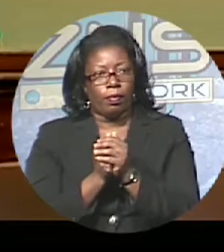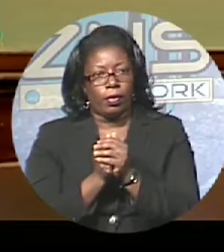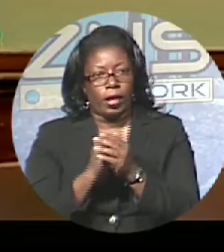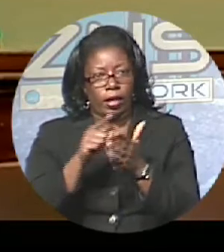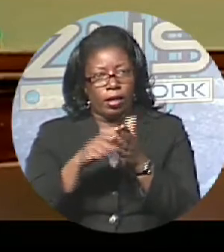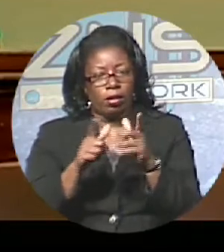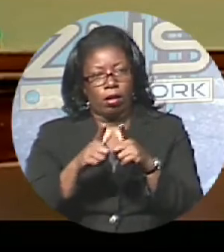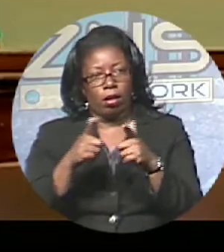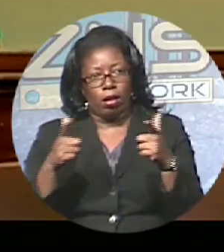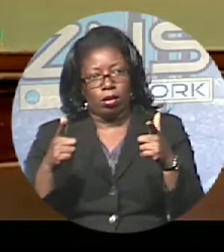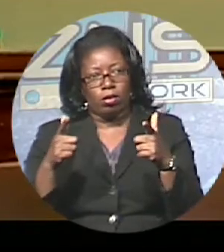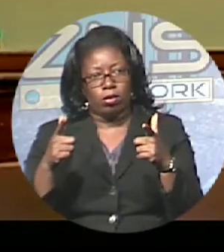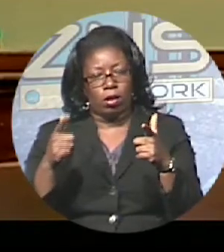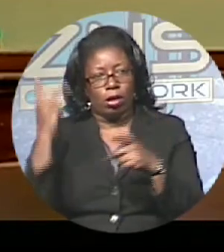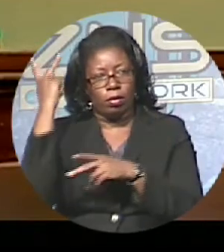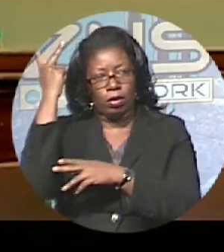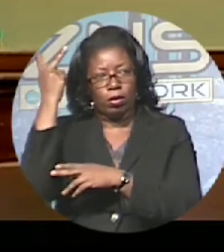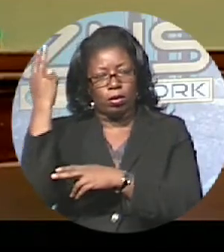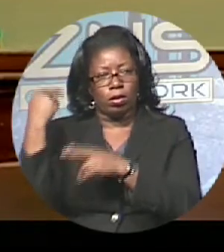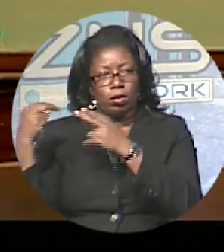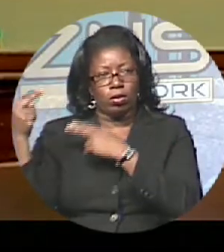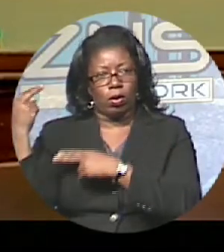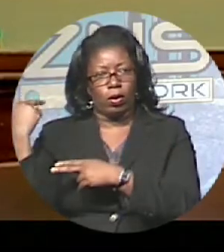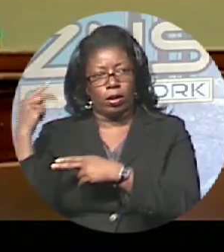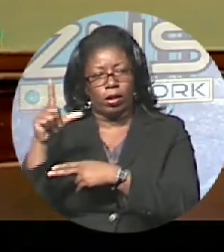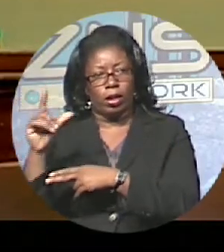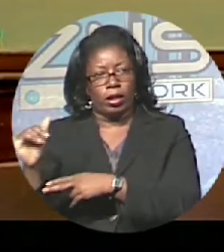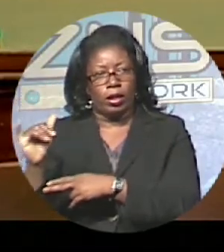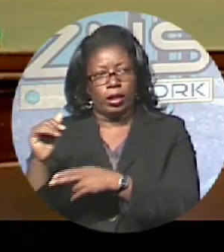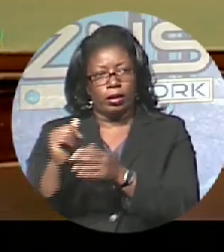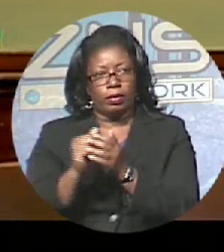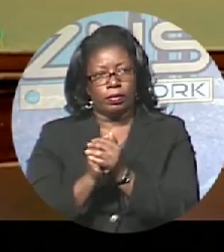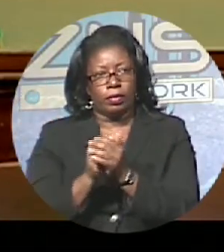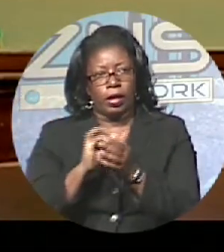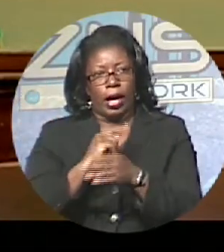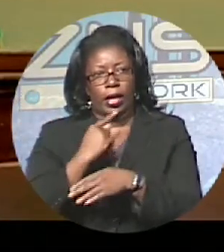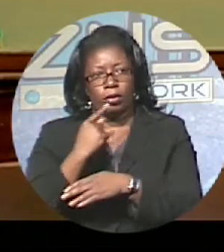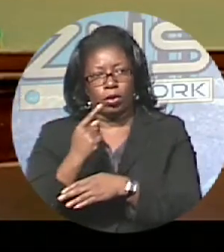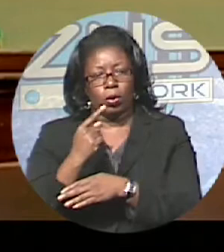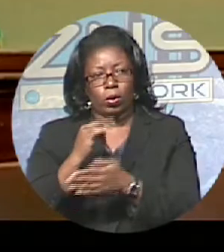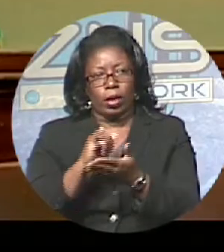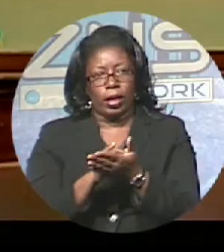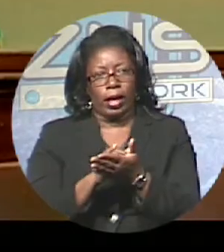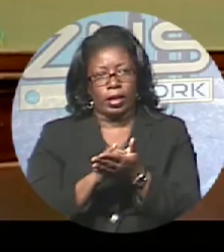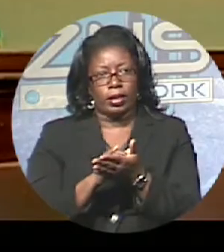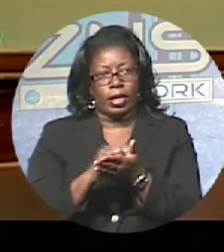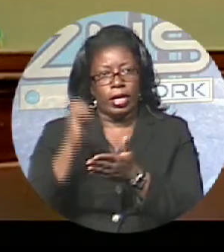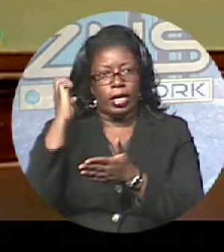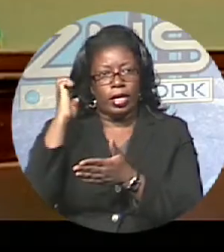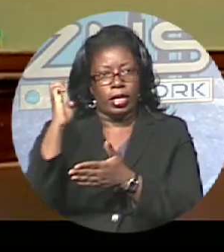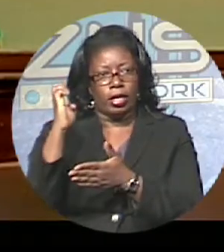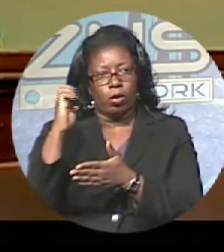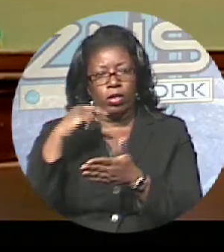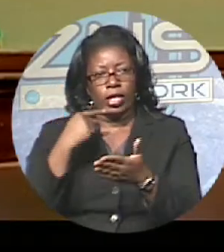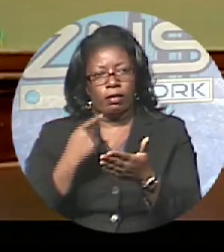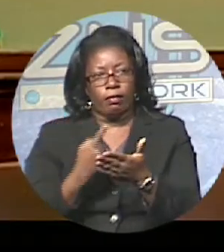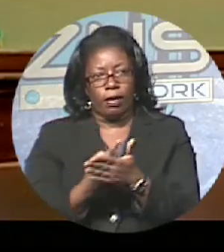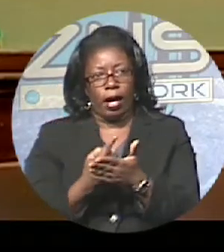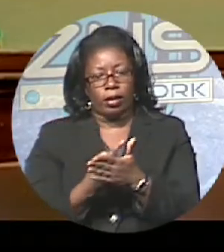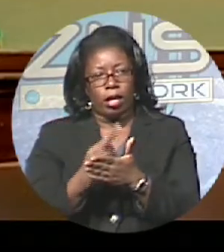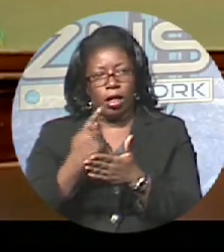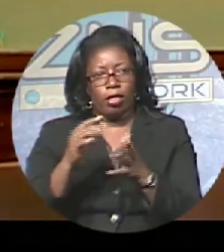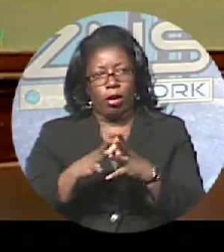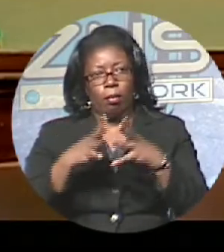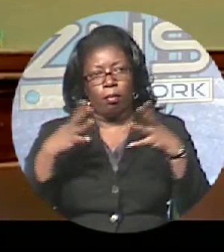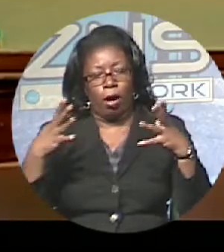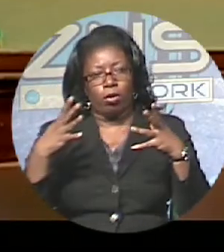this regard in our political and historical landscape. I am told at one point that he was in fact the